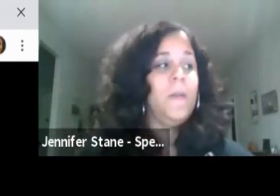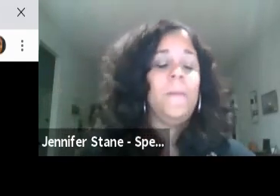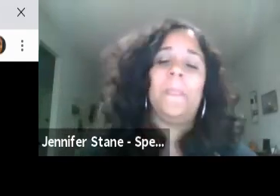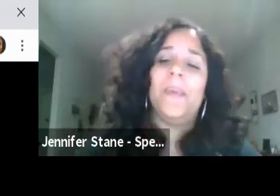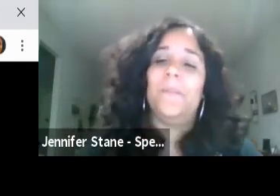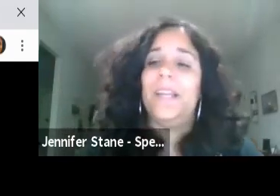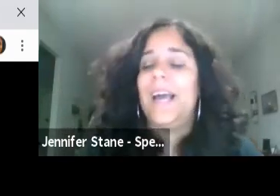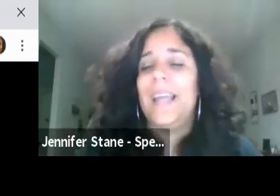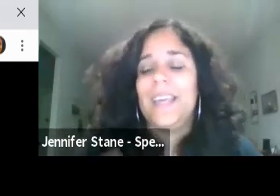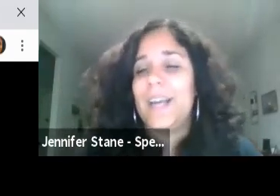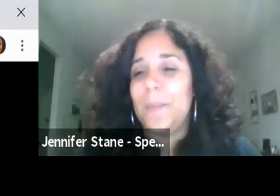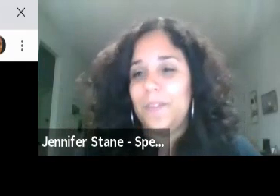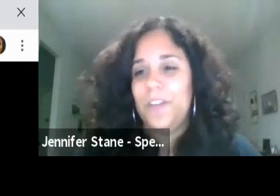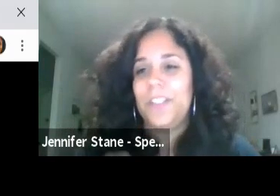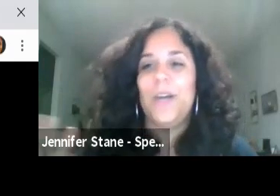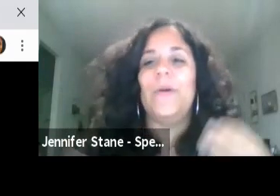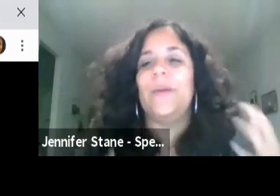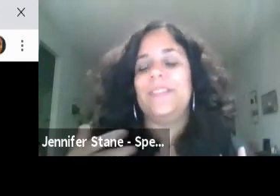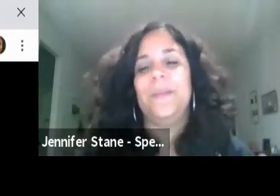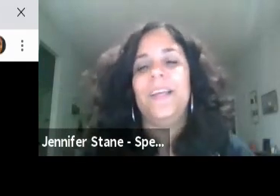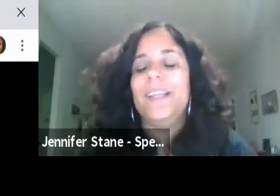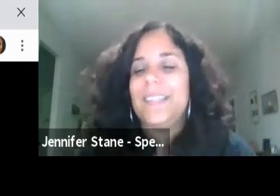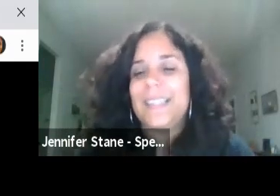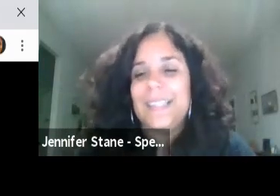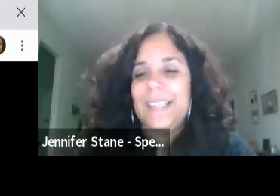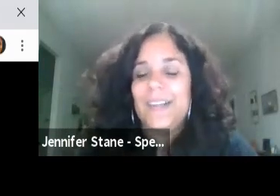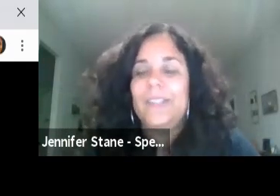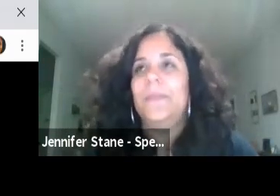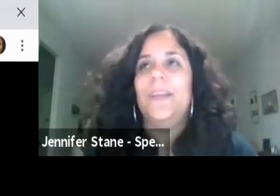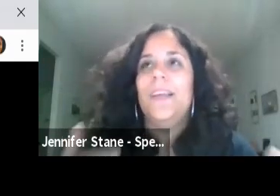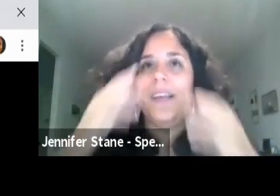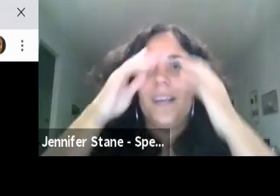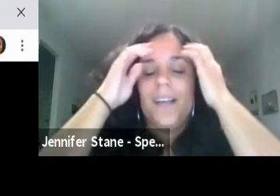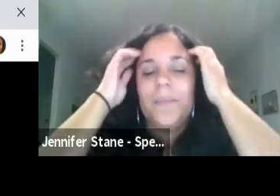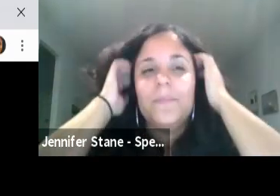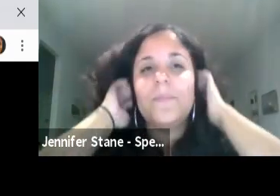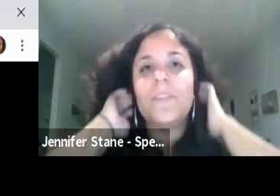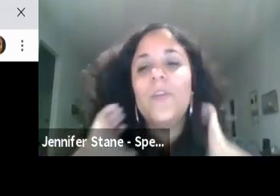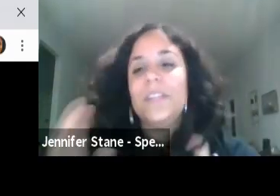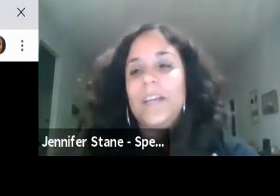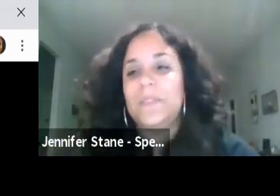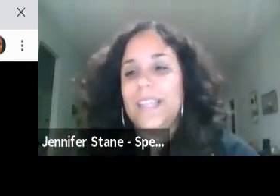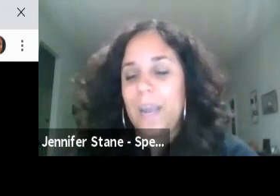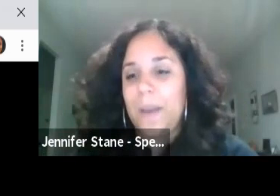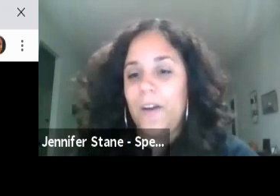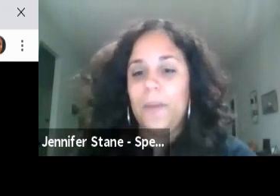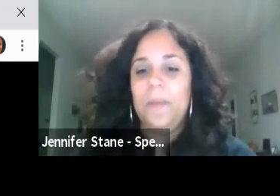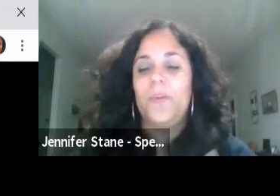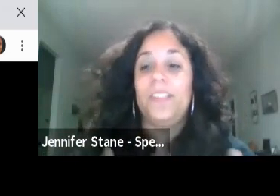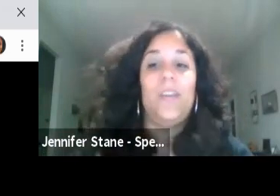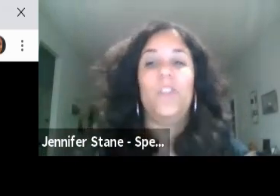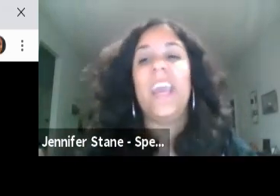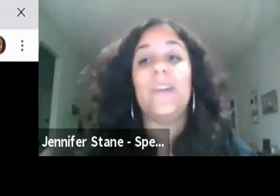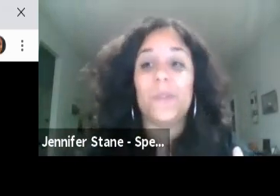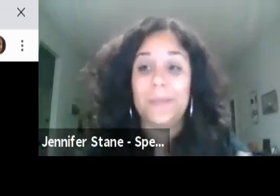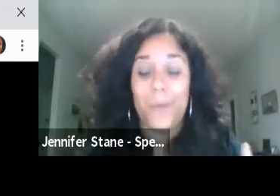life. But I think a couple of years ago, there were some studies or some news announcements that came out that people